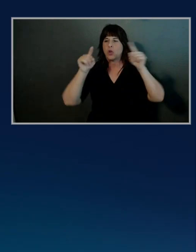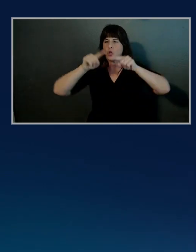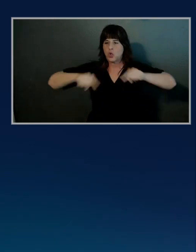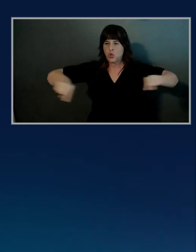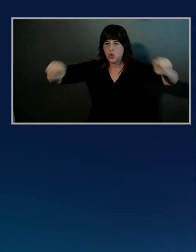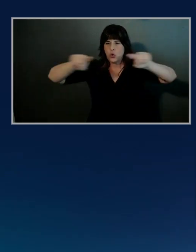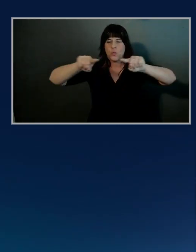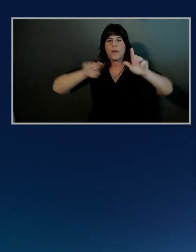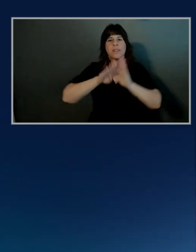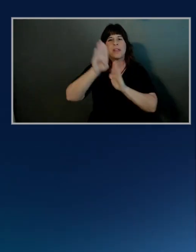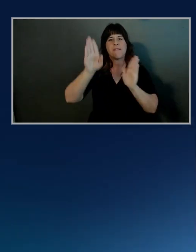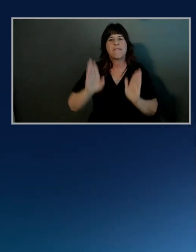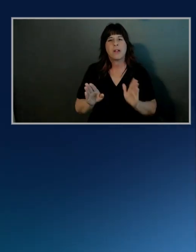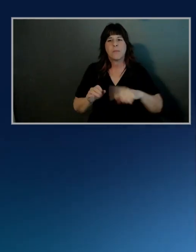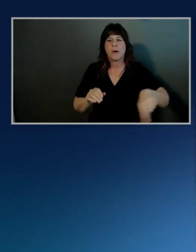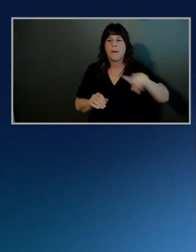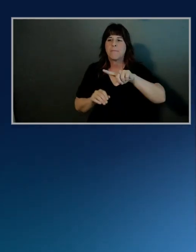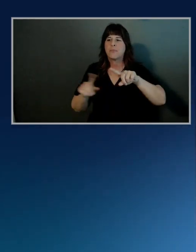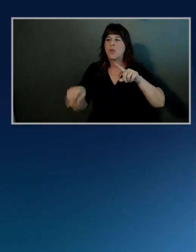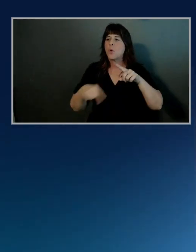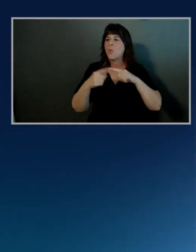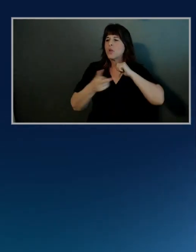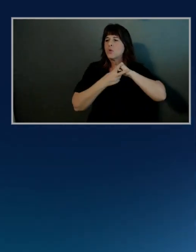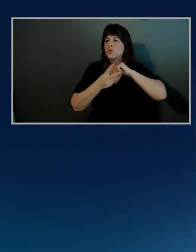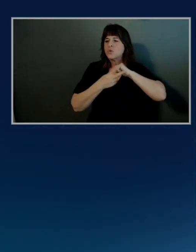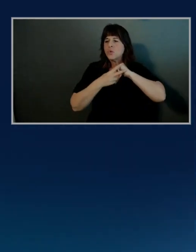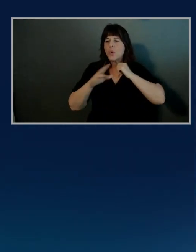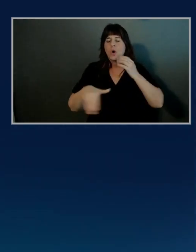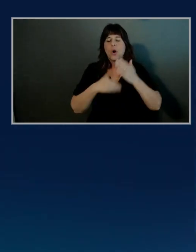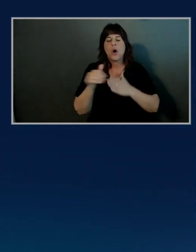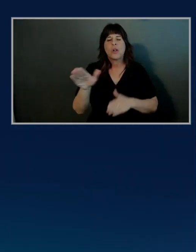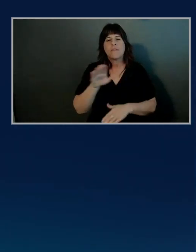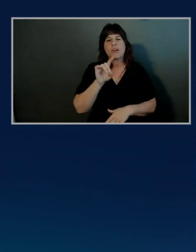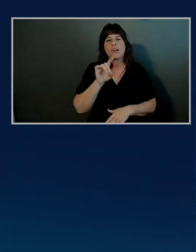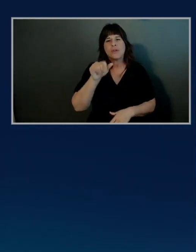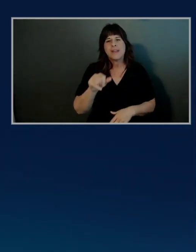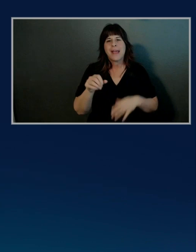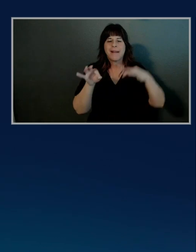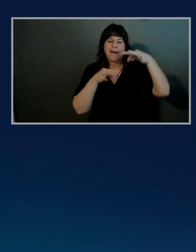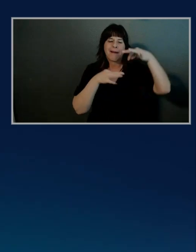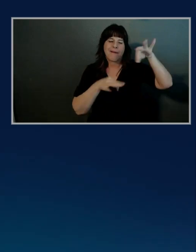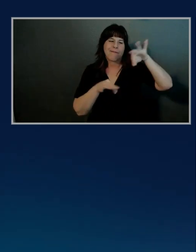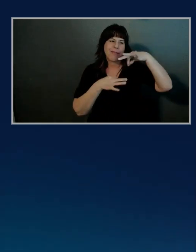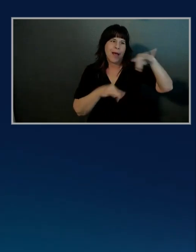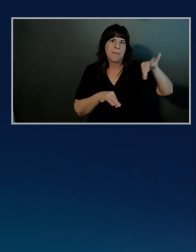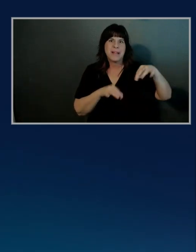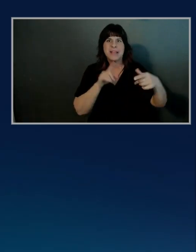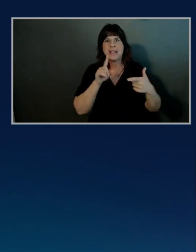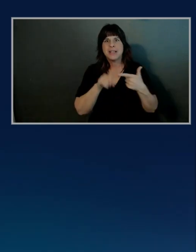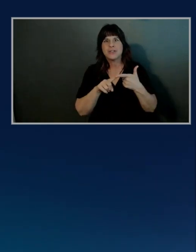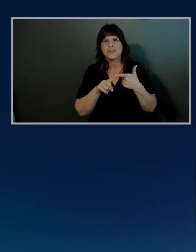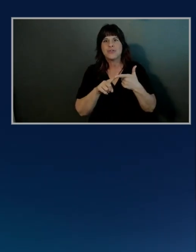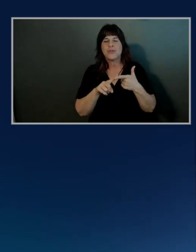there. When you store all of this data on your floppy disks to hydrate